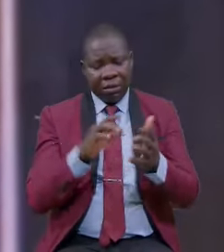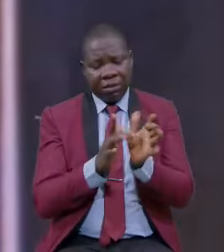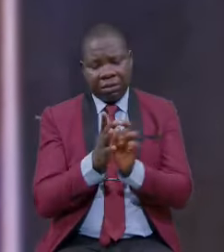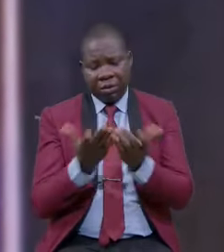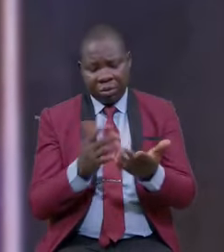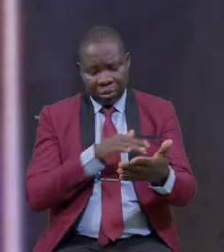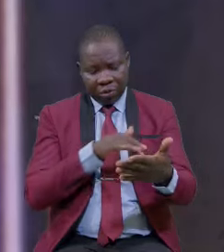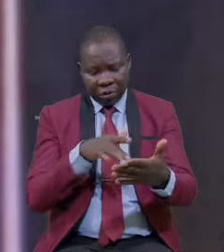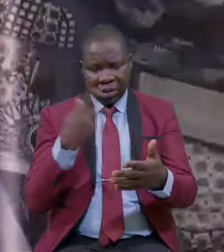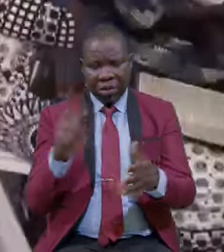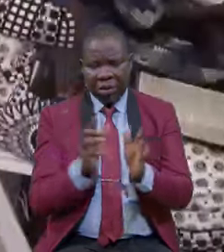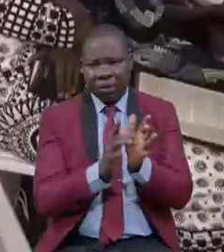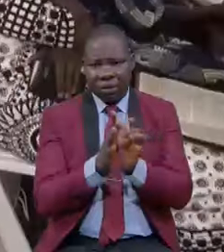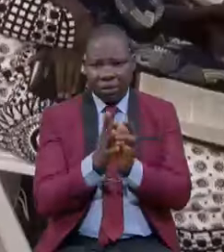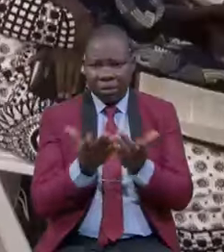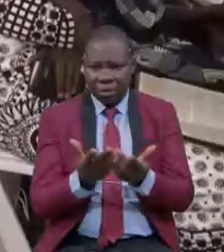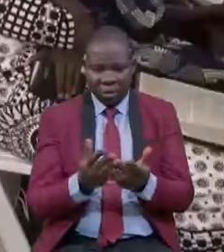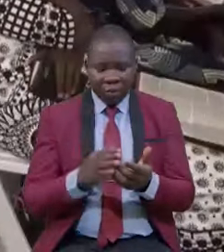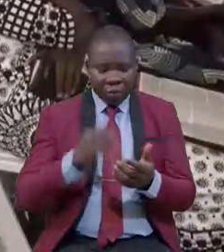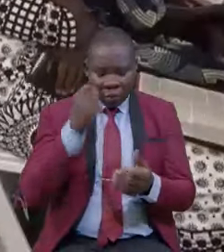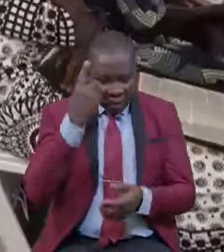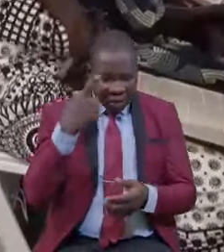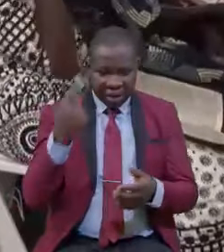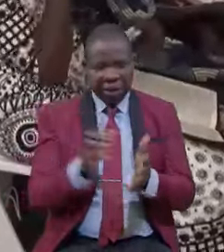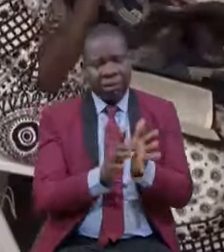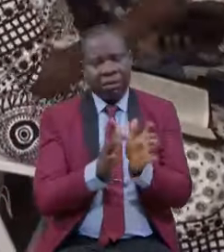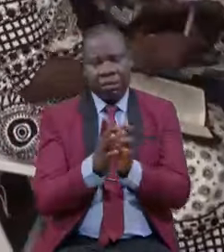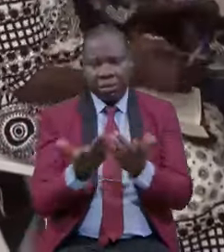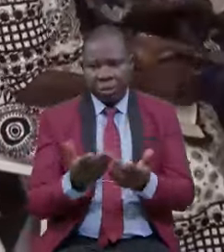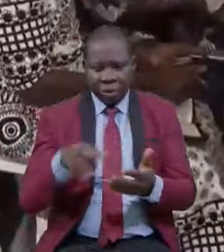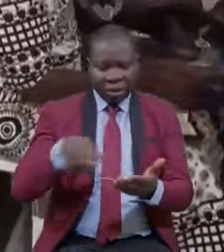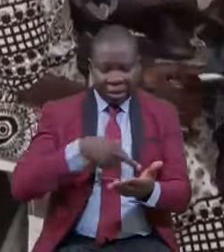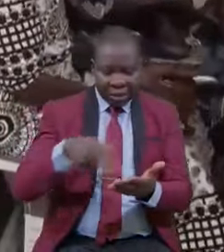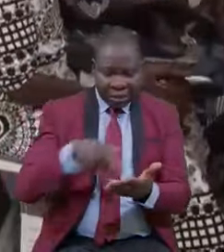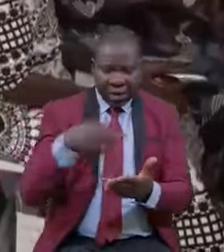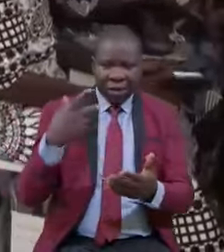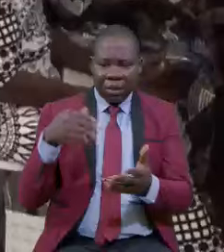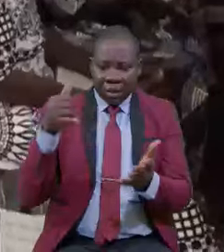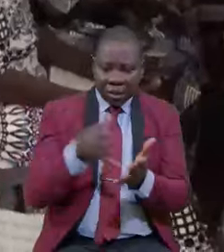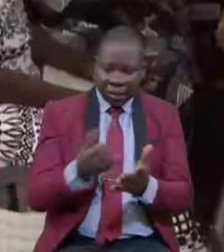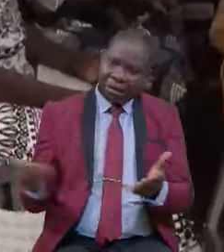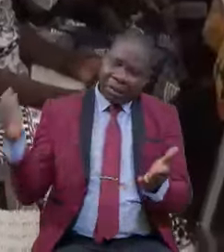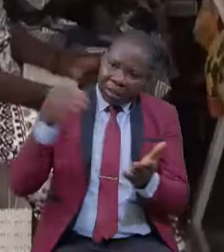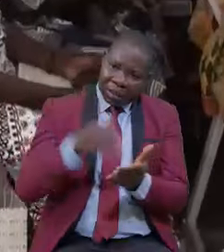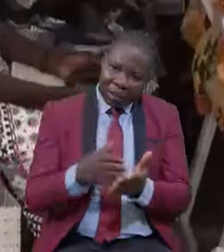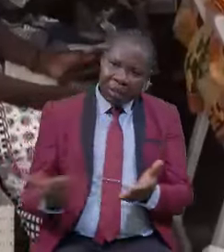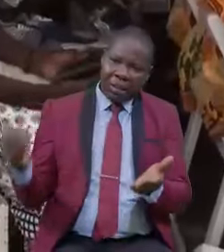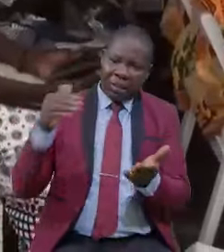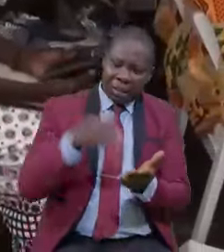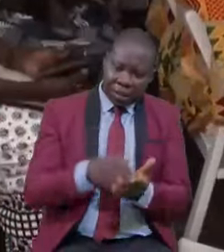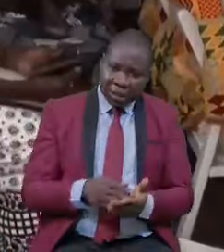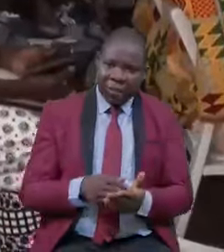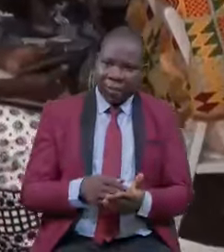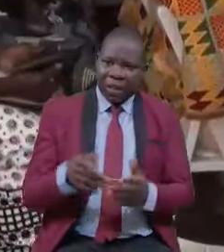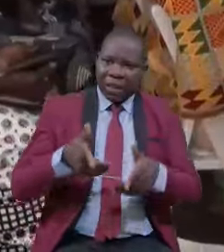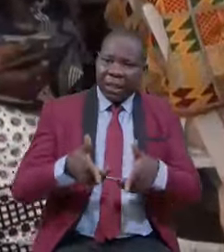the scriptures, accept the scriptures, read it and read it again, confide in the word there. Let it build your